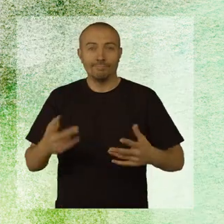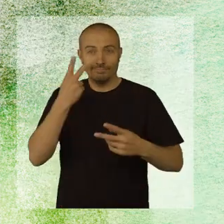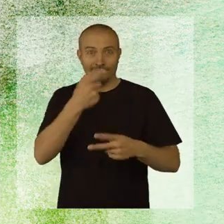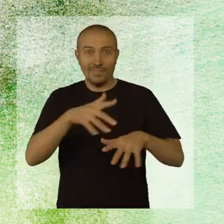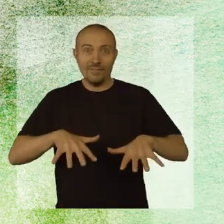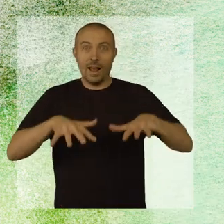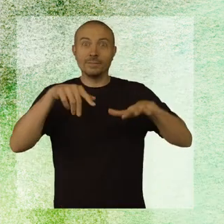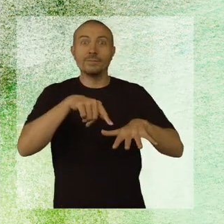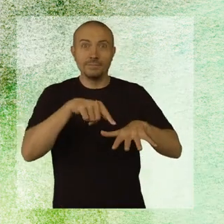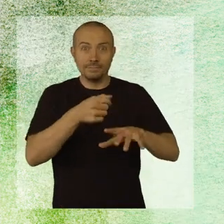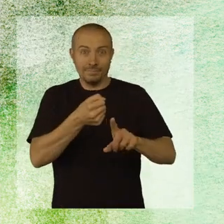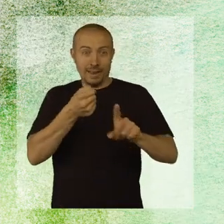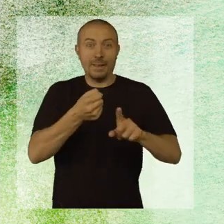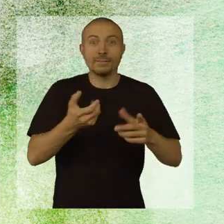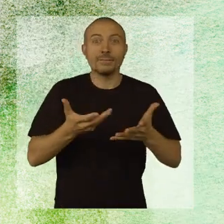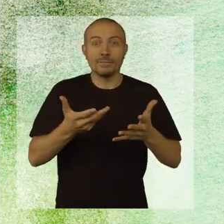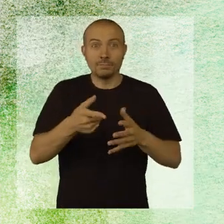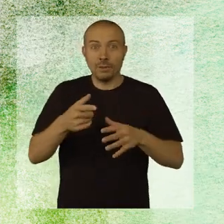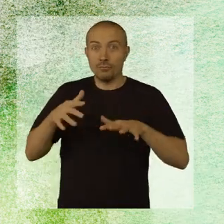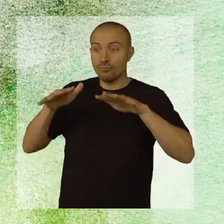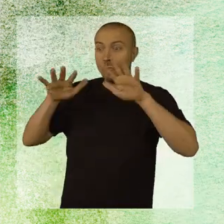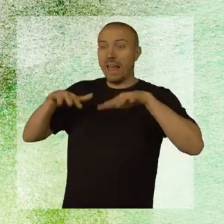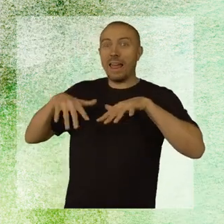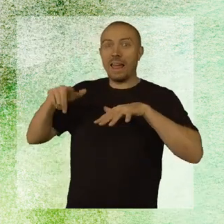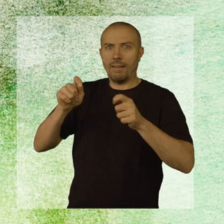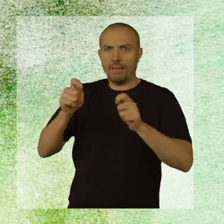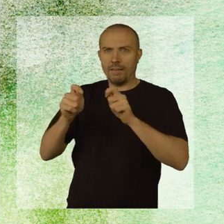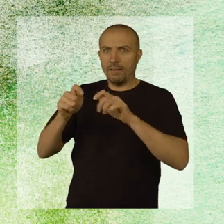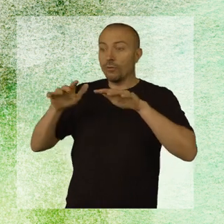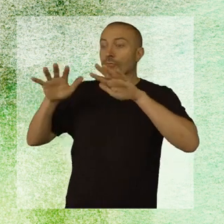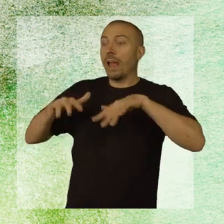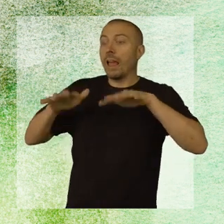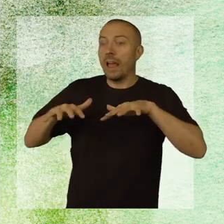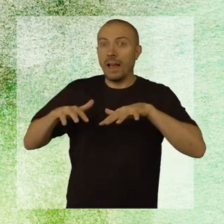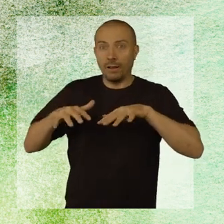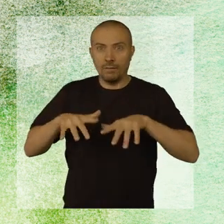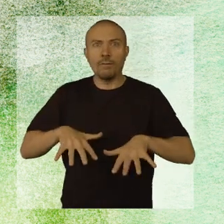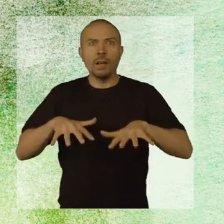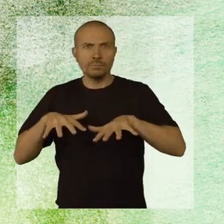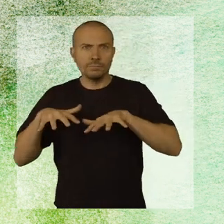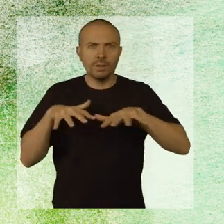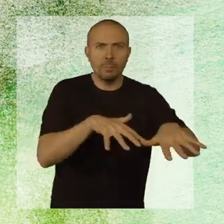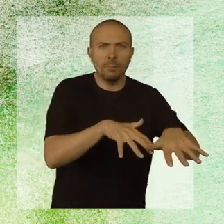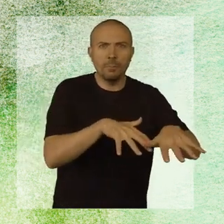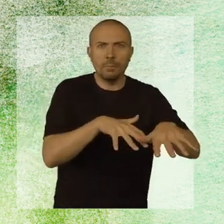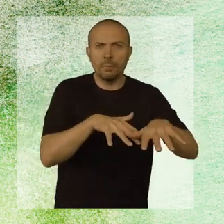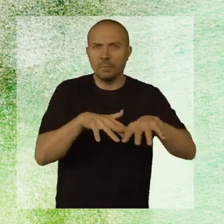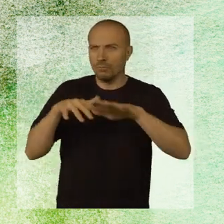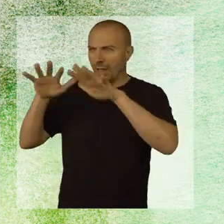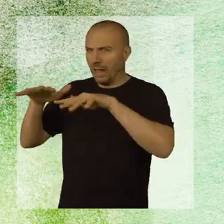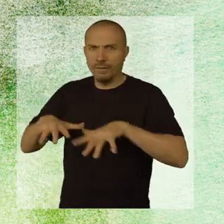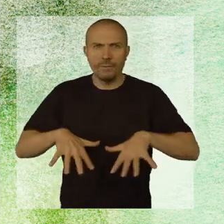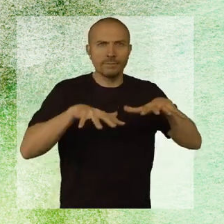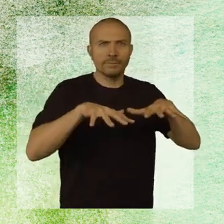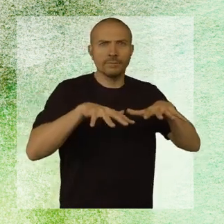Look at floods. According to the impact and what is happening now in rain patterning, when it rains sometimes and the